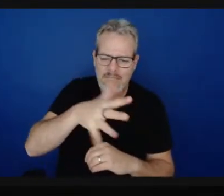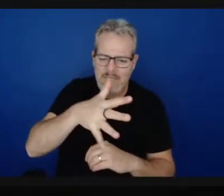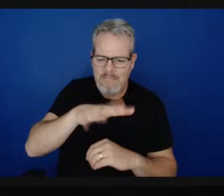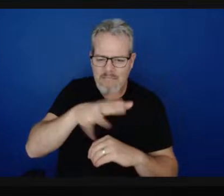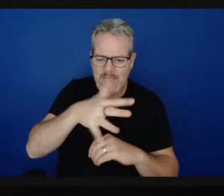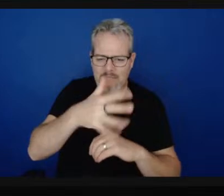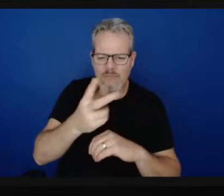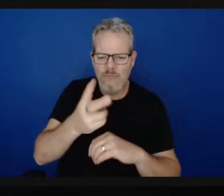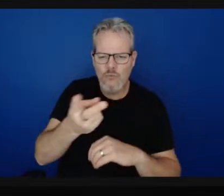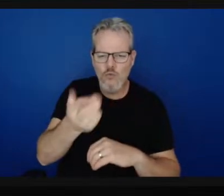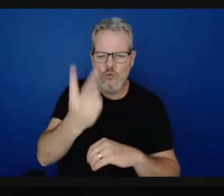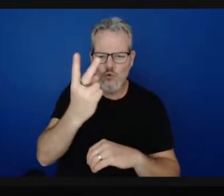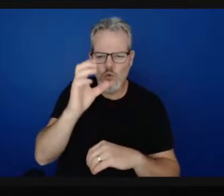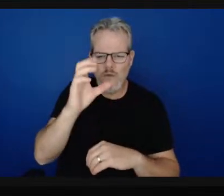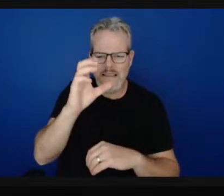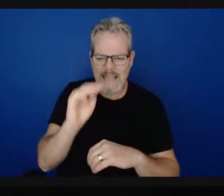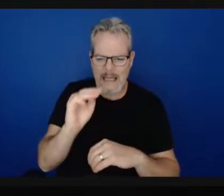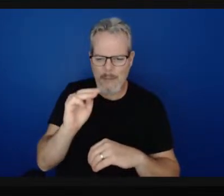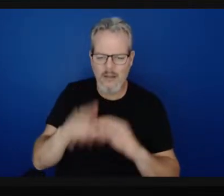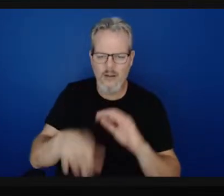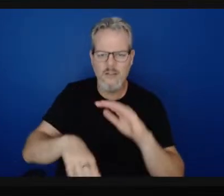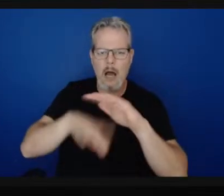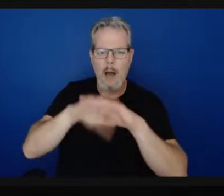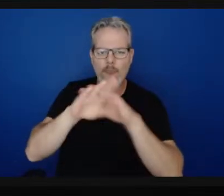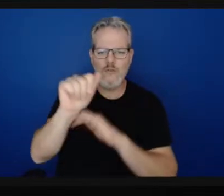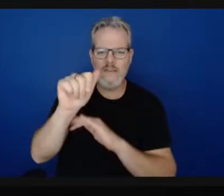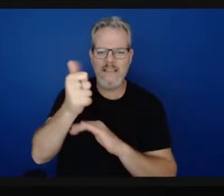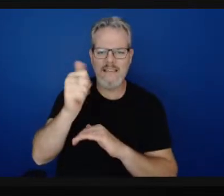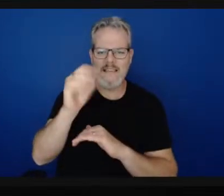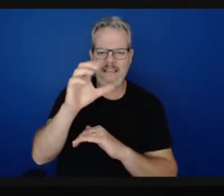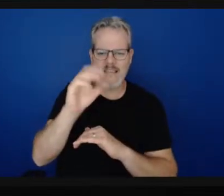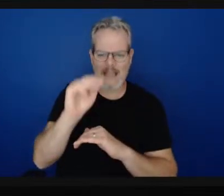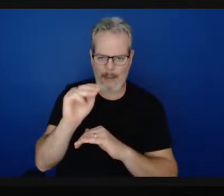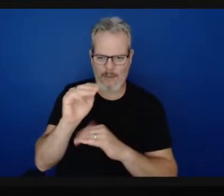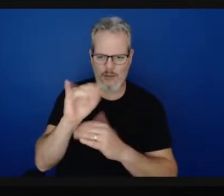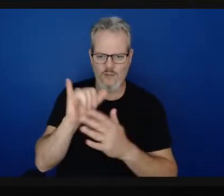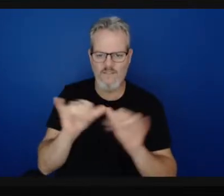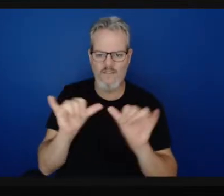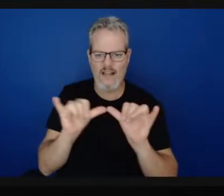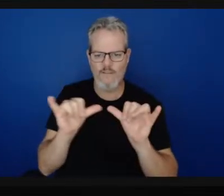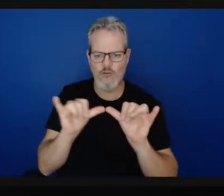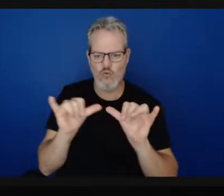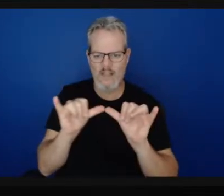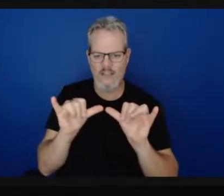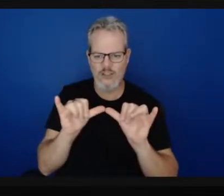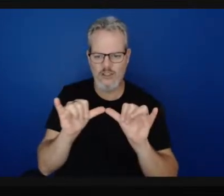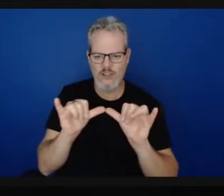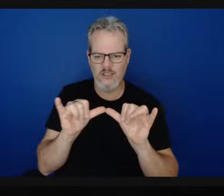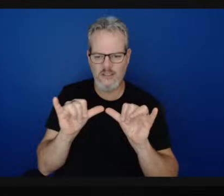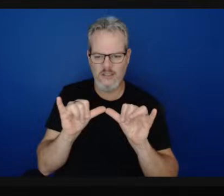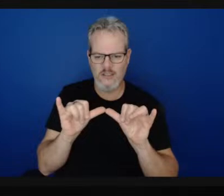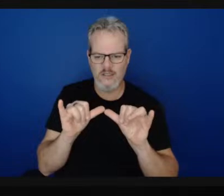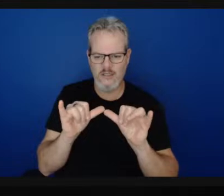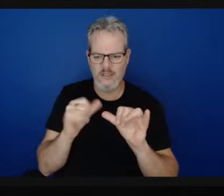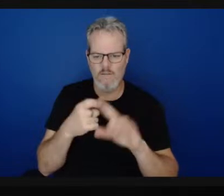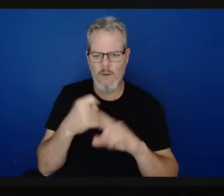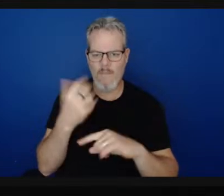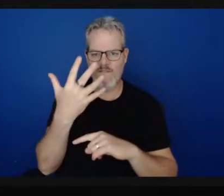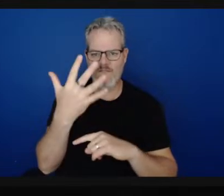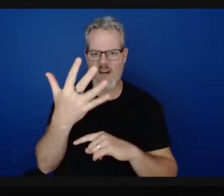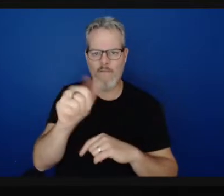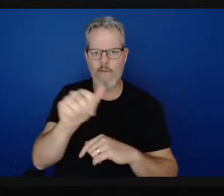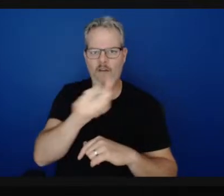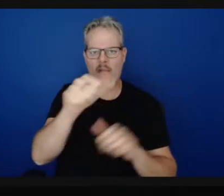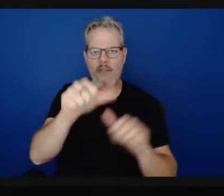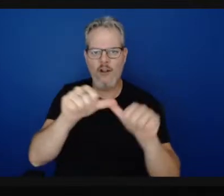2 centimeters up to 10 centimeters for this magnitude range of 5 from other areas of the world there,